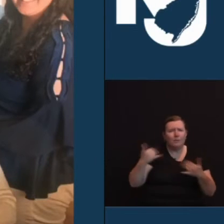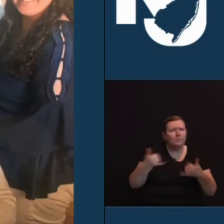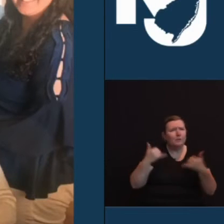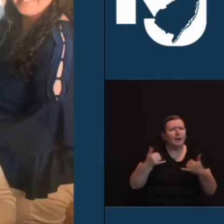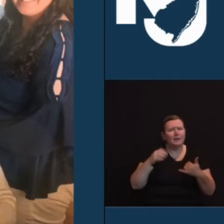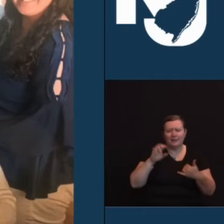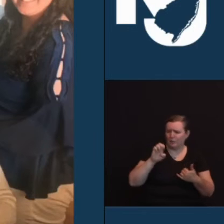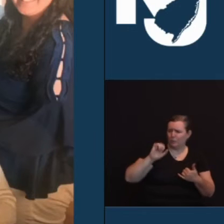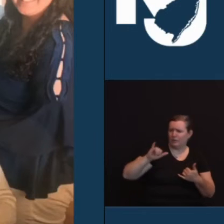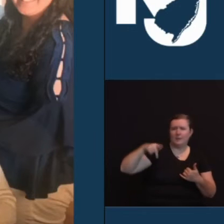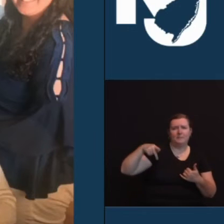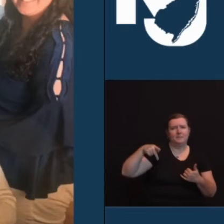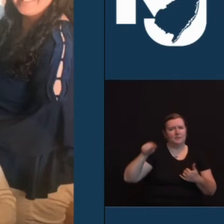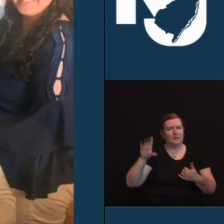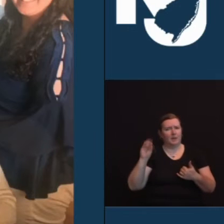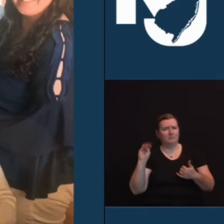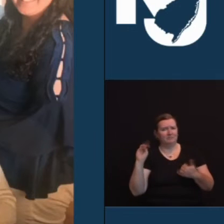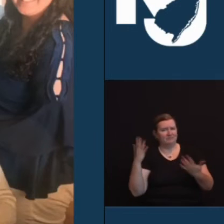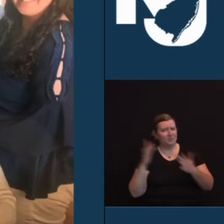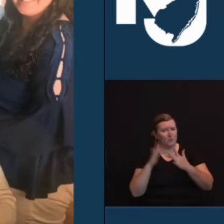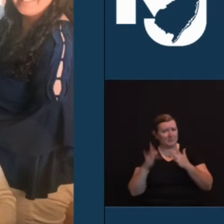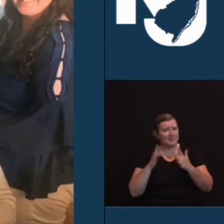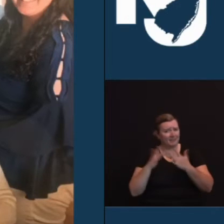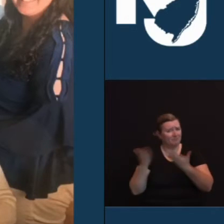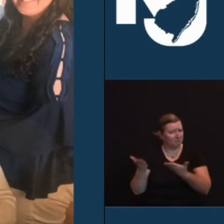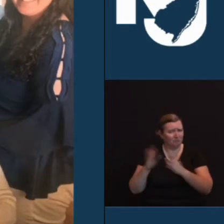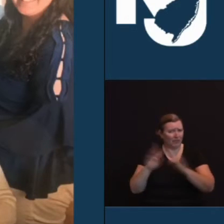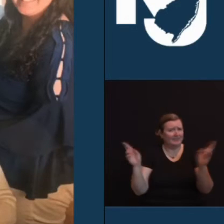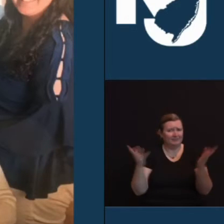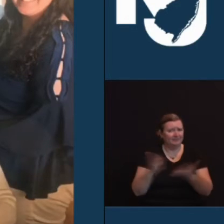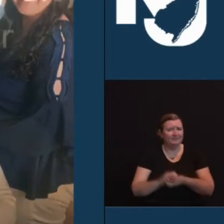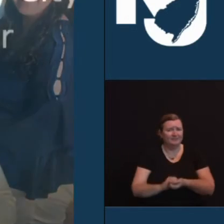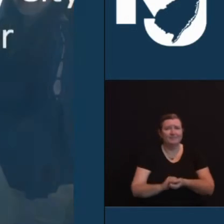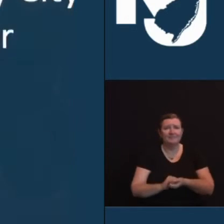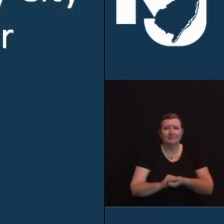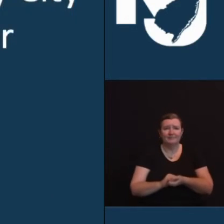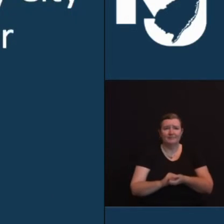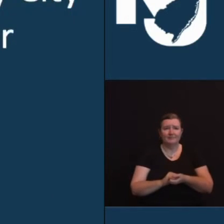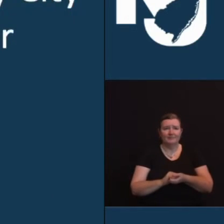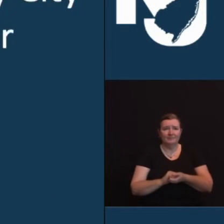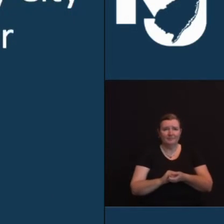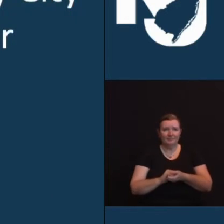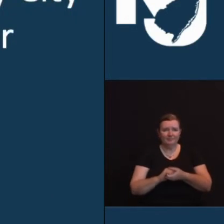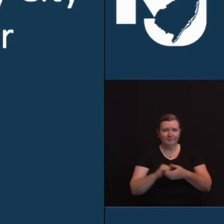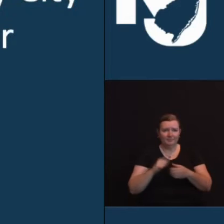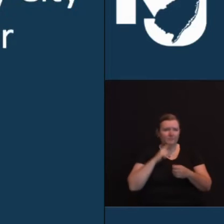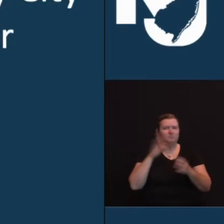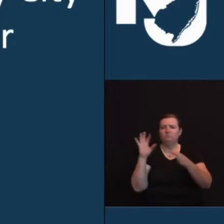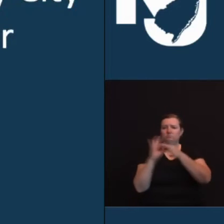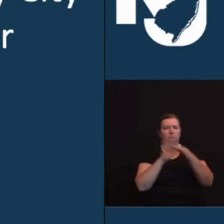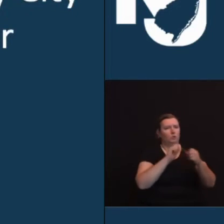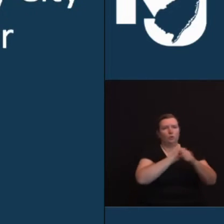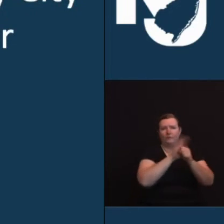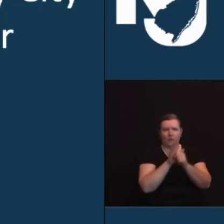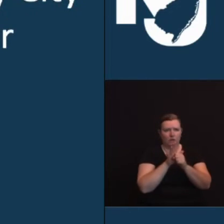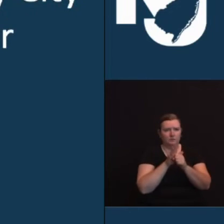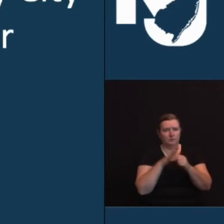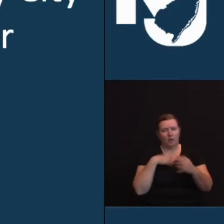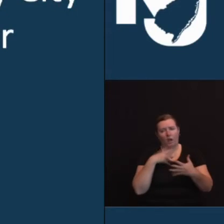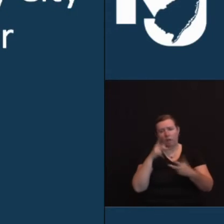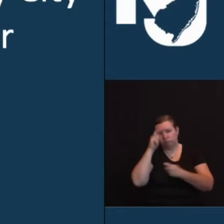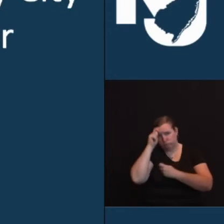And with a heavy heart, not related to COVID, as a final thought today, I must acknowledge the passing of a former Jersey City deputy